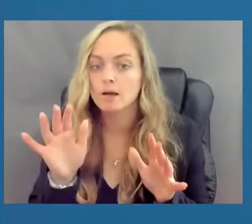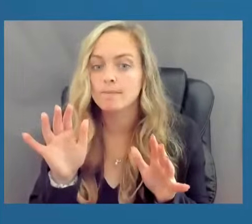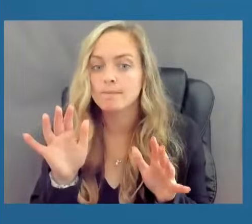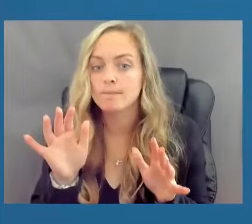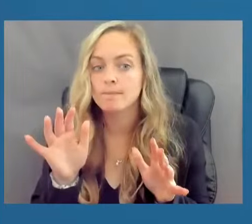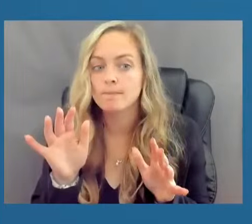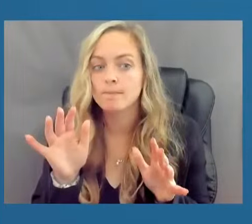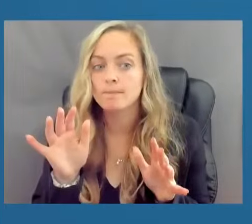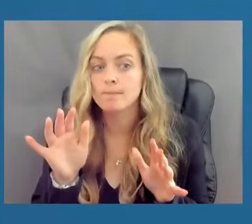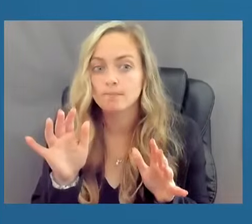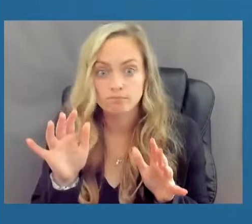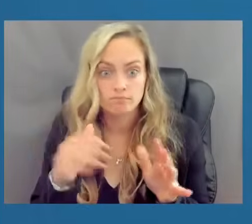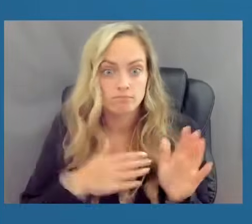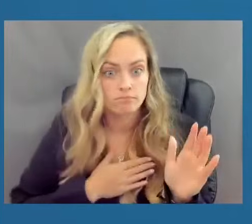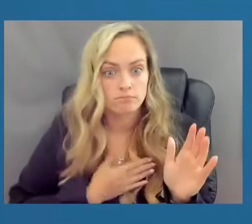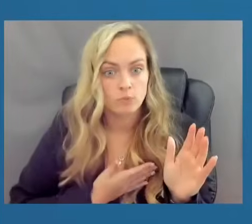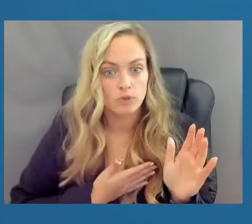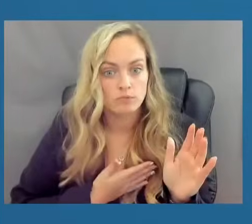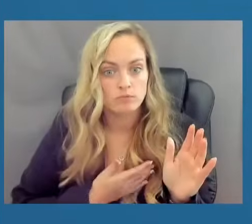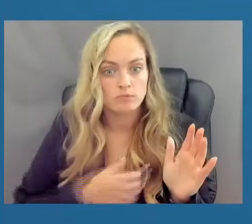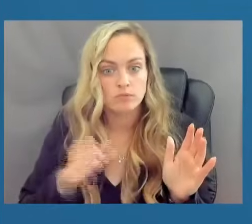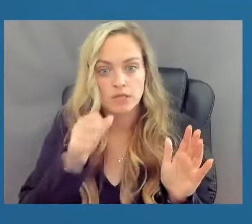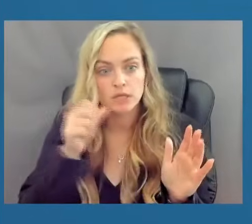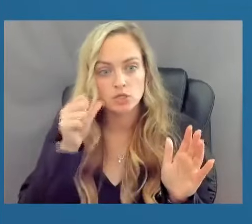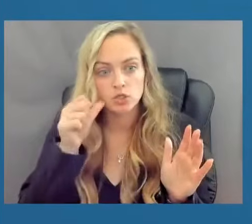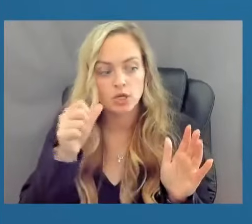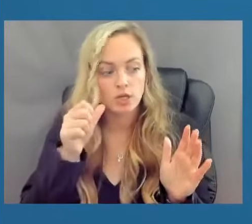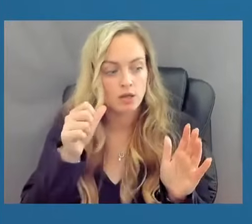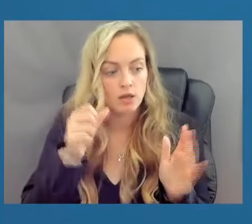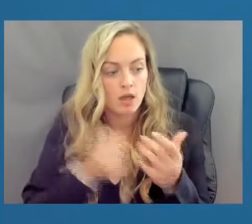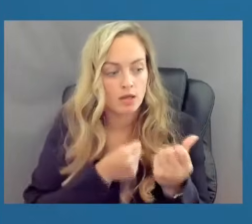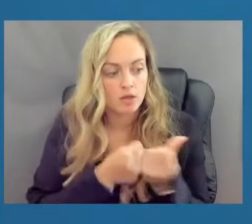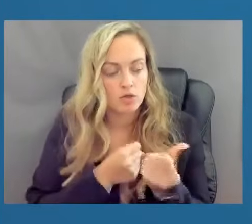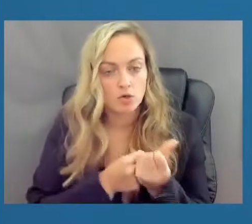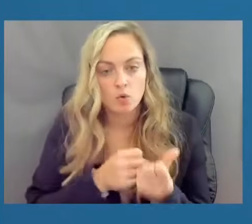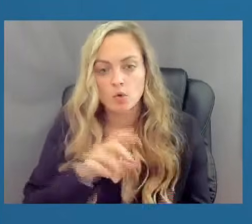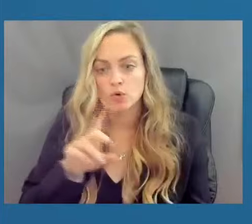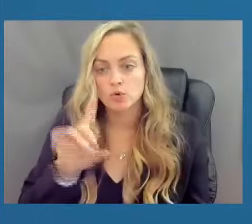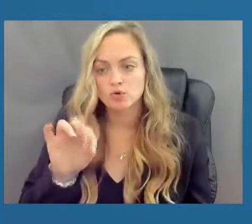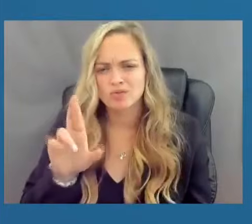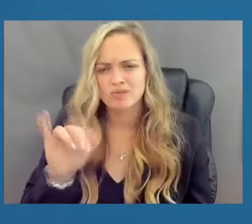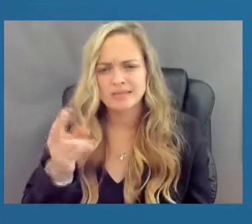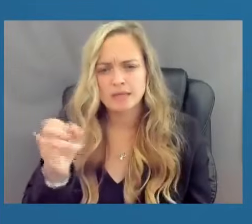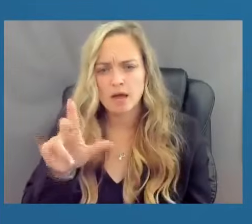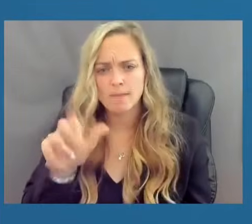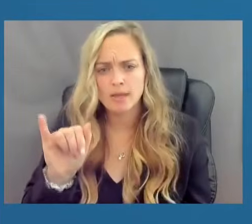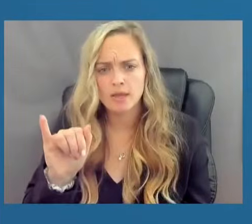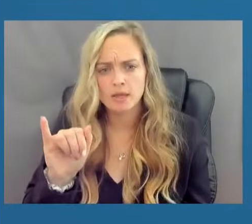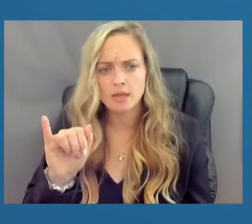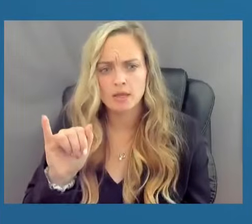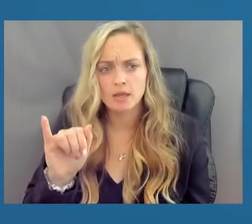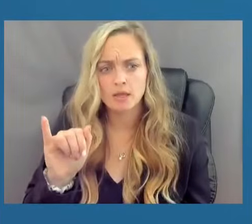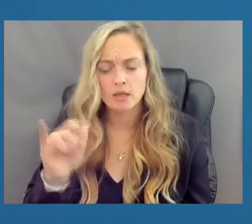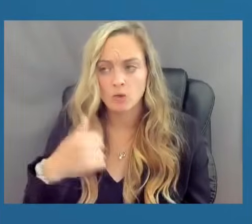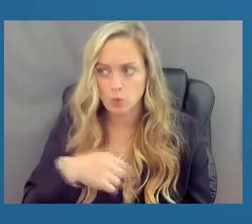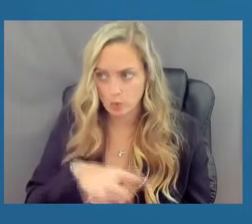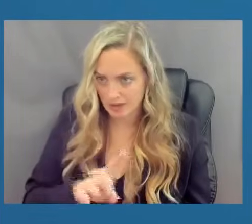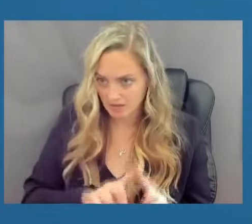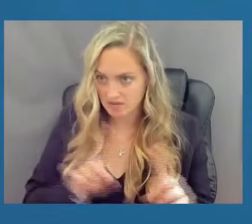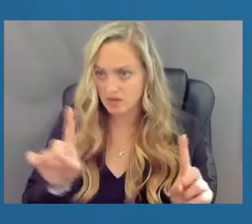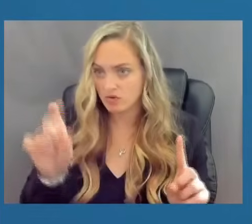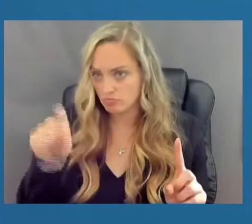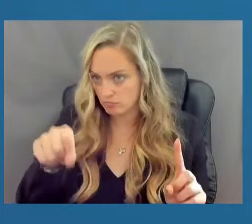Happy to. Yesterday, I endorsed Zoran Mandami. I've made it very clear that we have differences, but I also believe